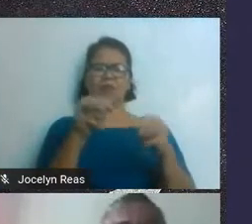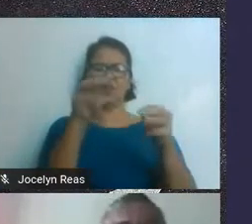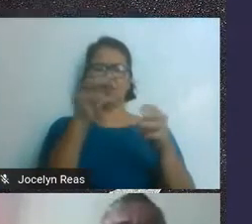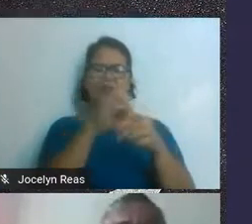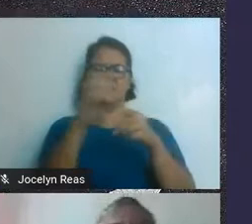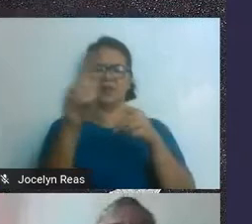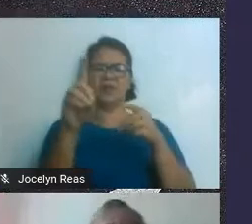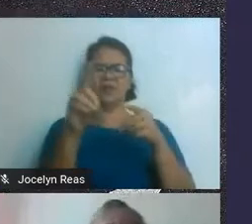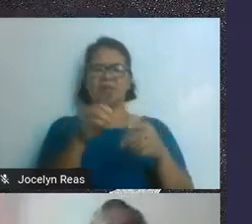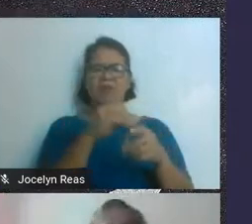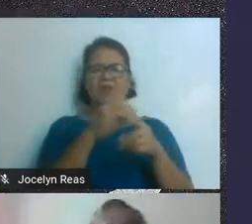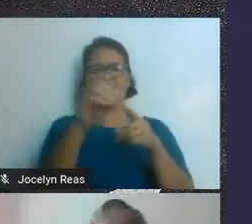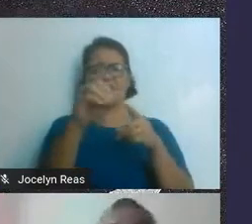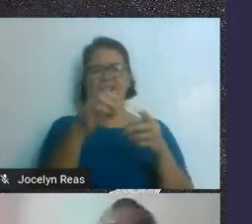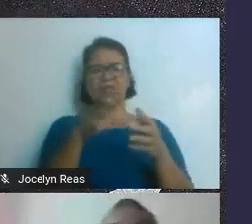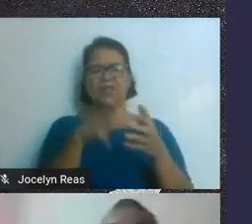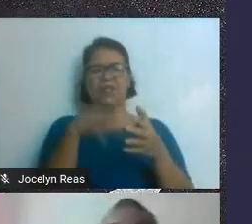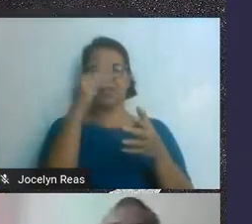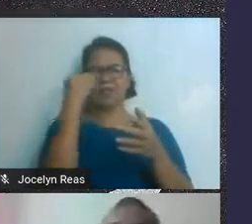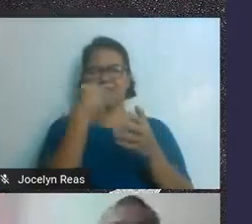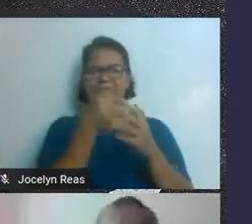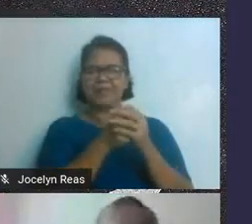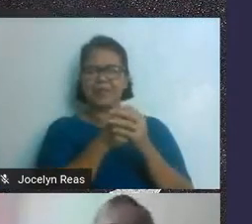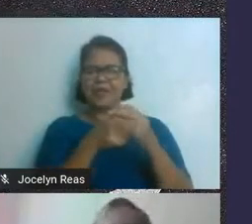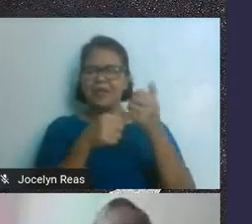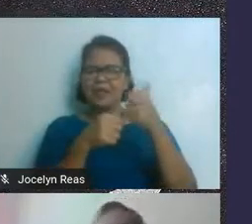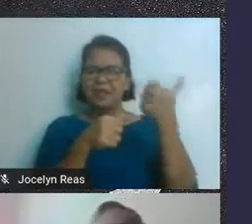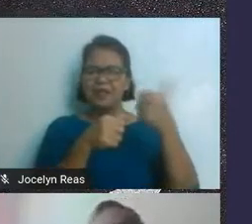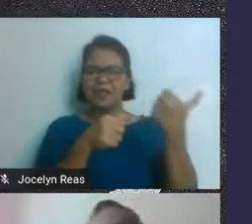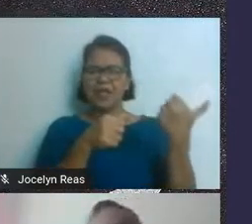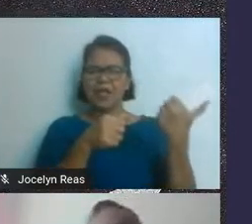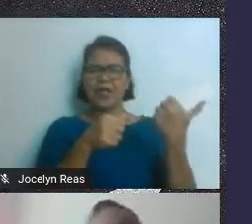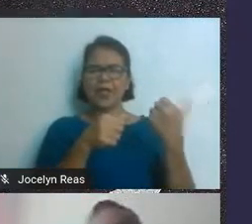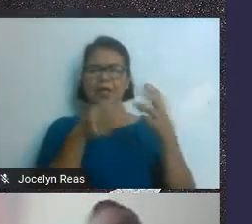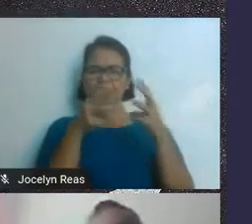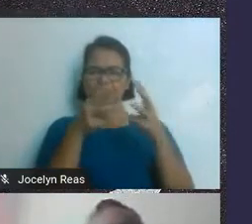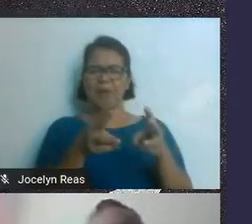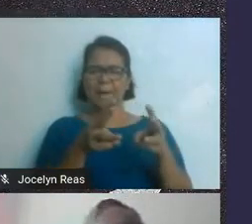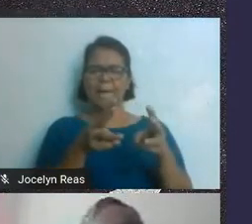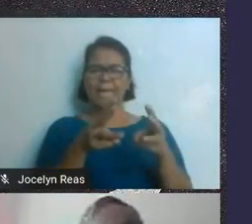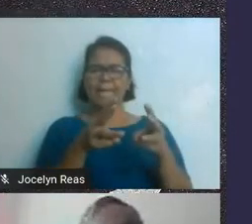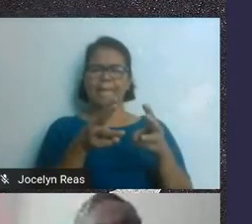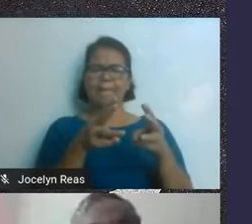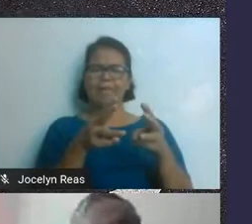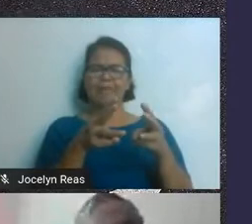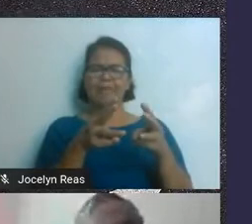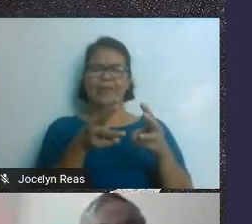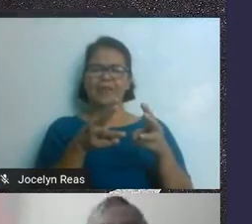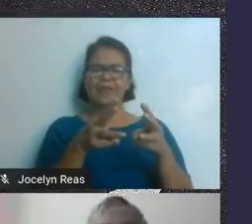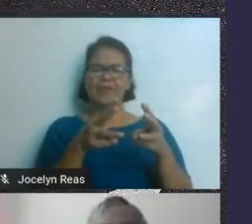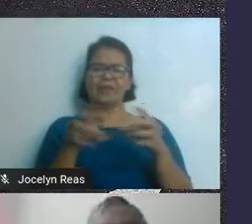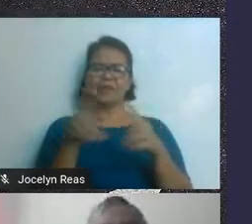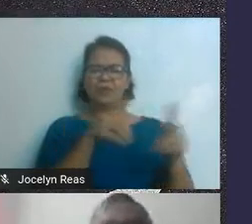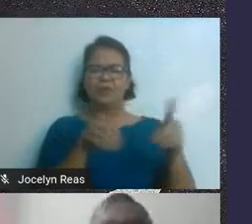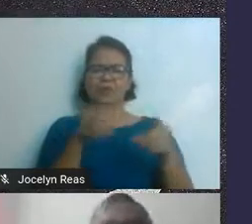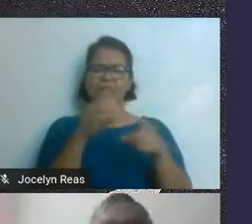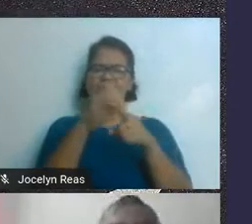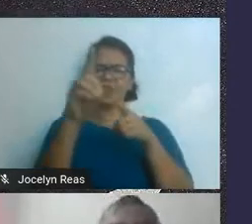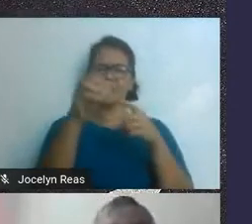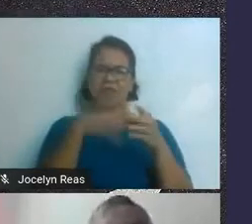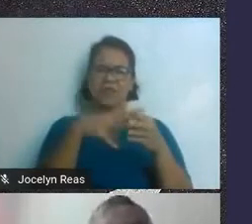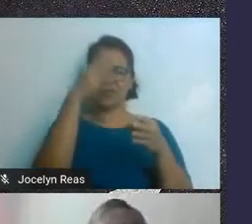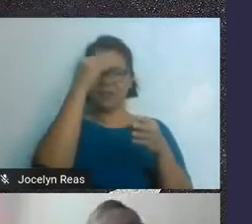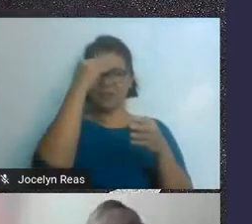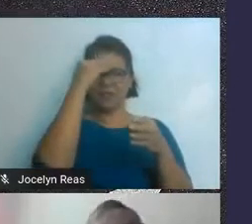highlighted another way to actually do distance learning. You can do online and